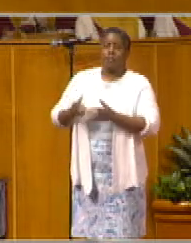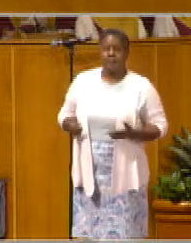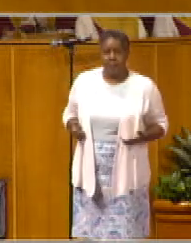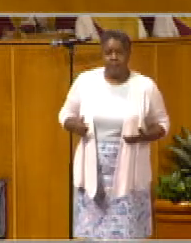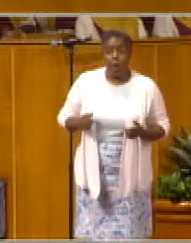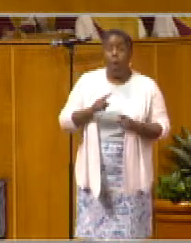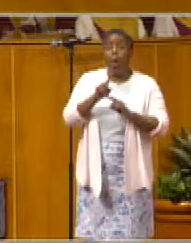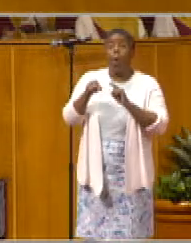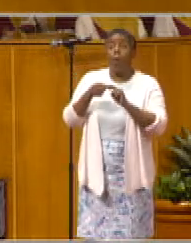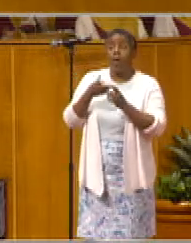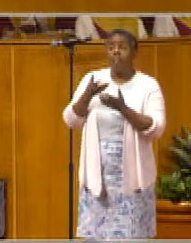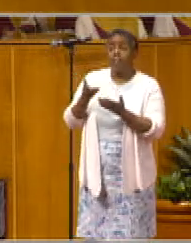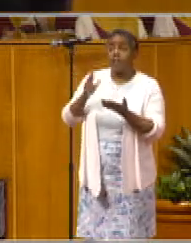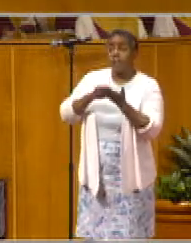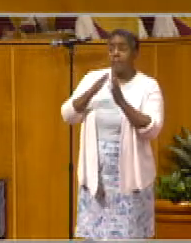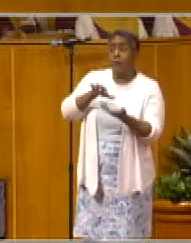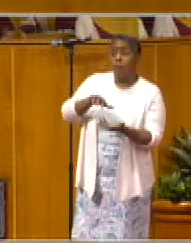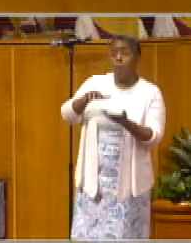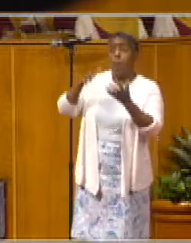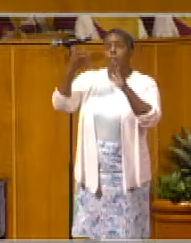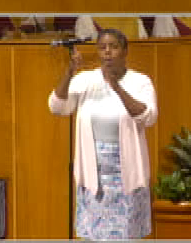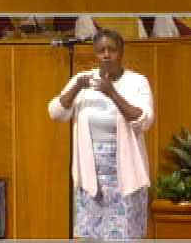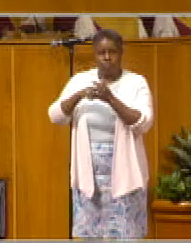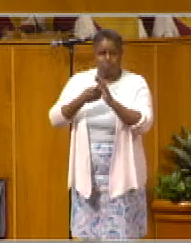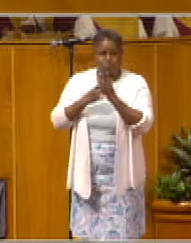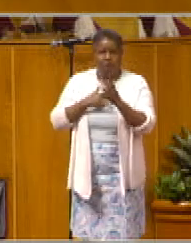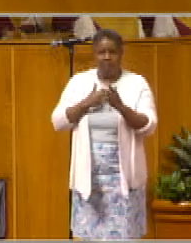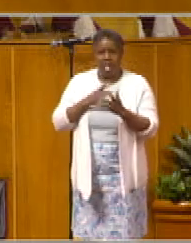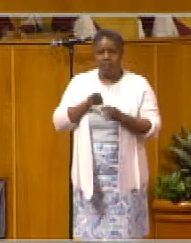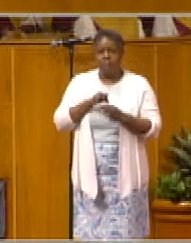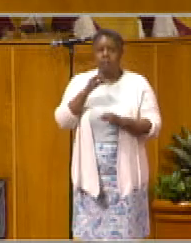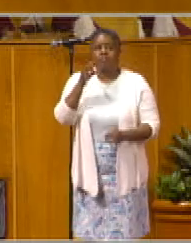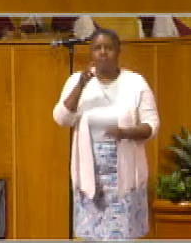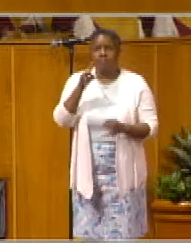Because when things are falling apart, you get spiritual.